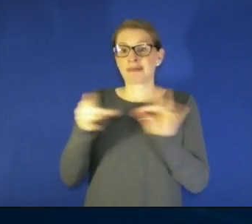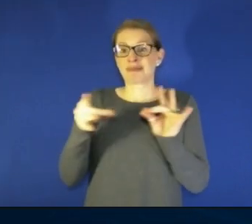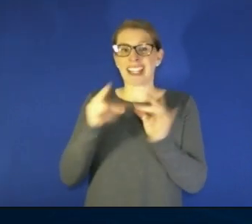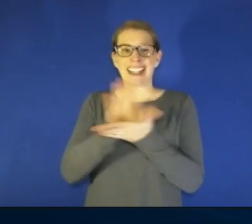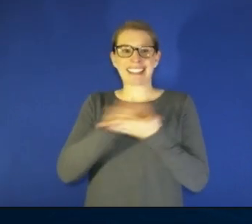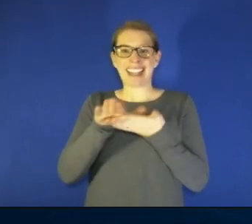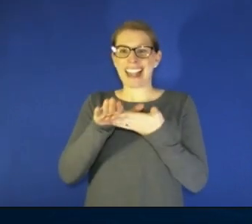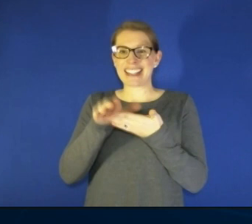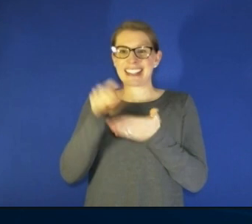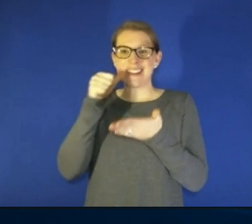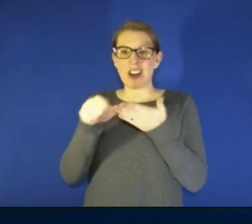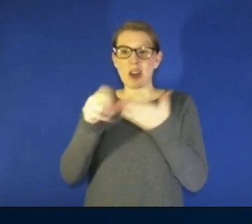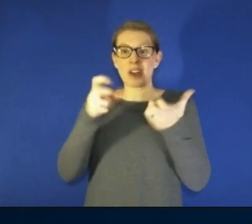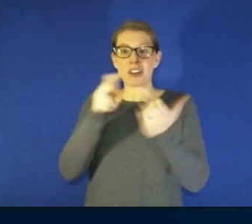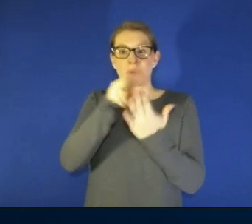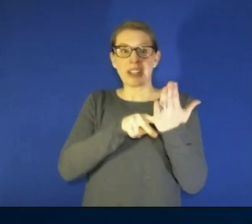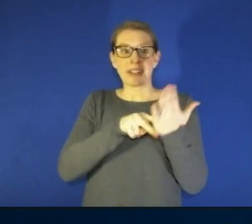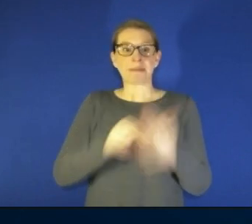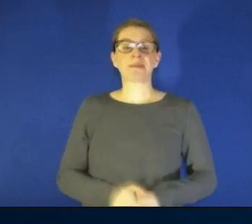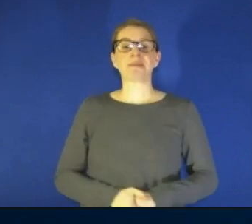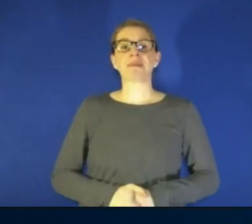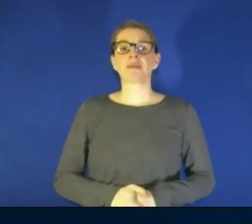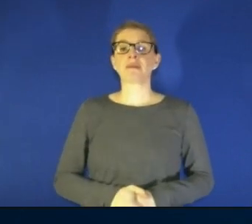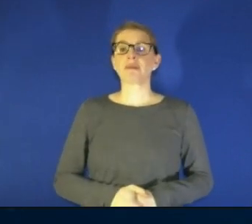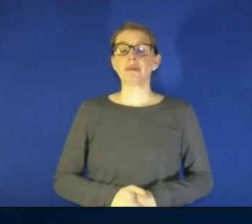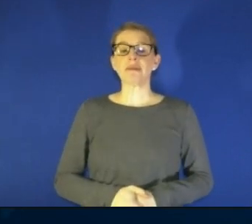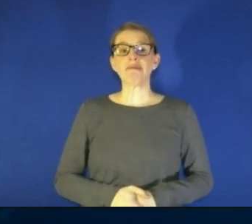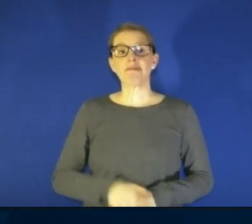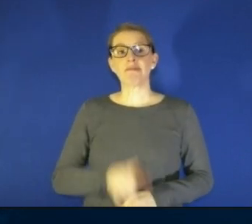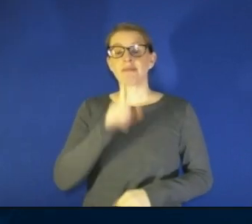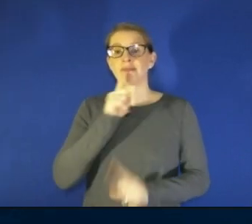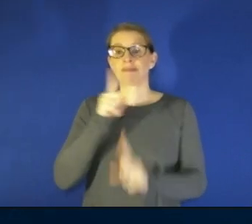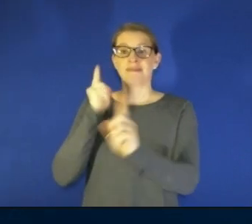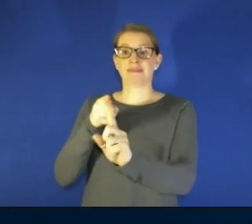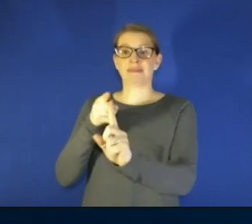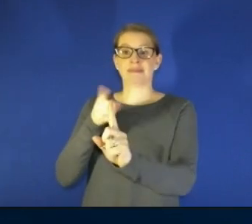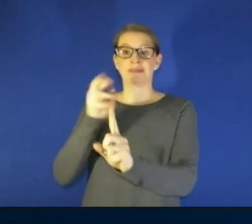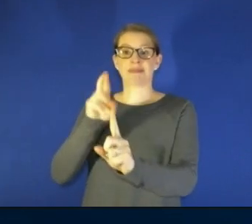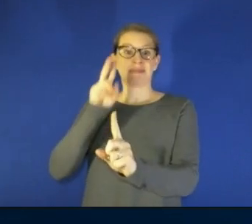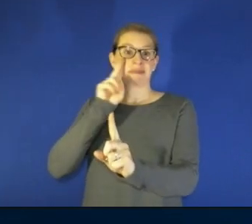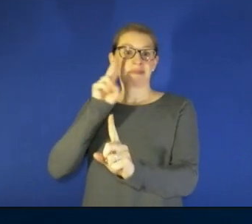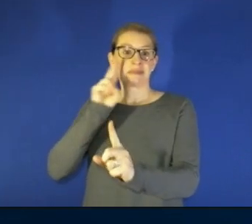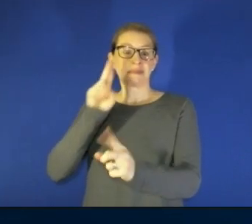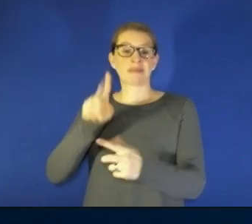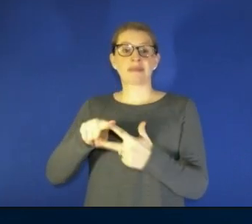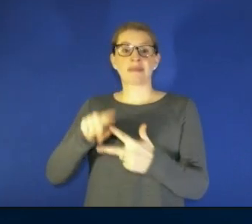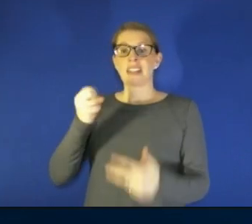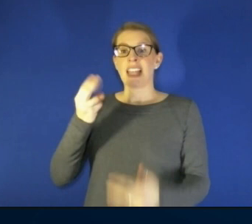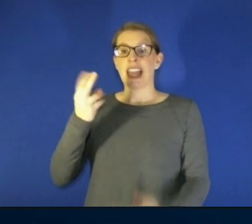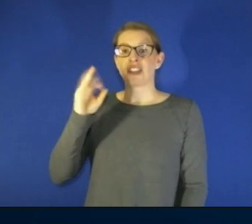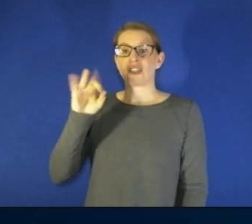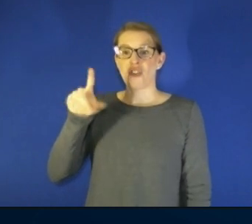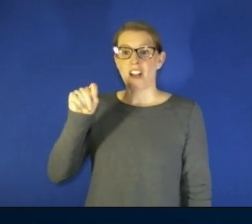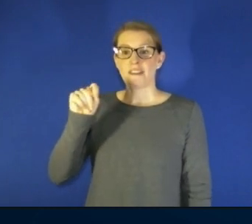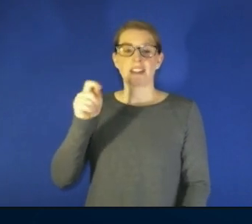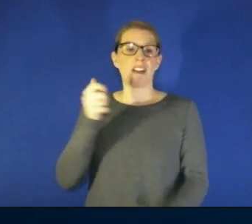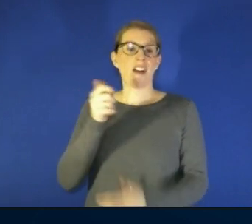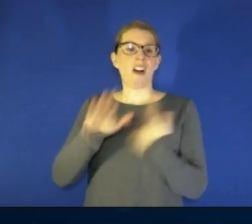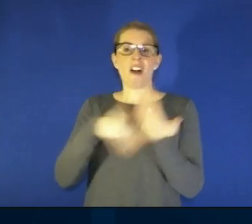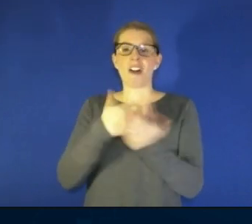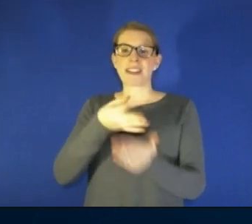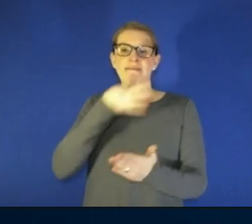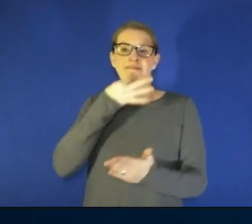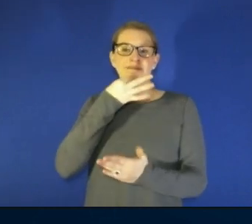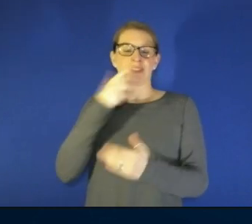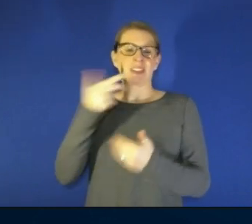wanted to read here. This is really to Dr. Hawkinson, Dr. Ashcraft, Dr. Stites, all of the experts that join us here every single day. She said,